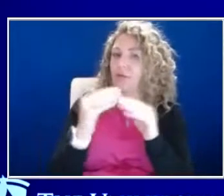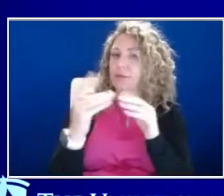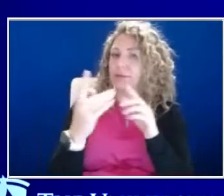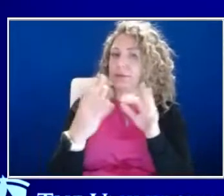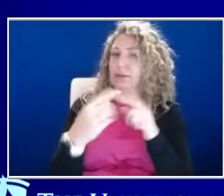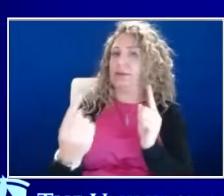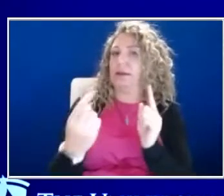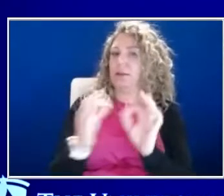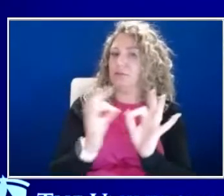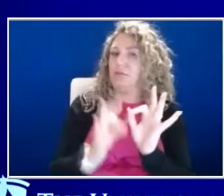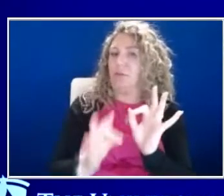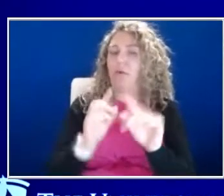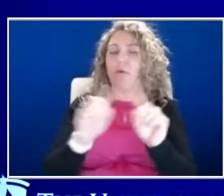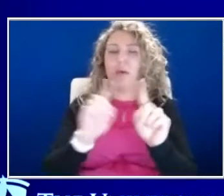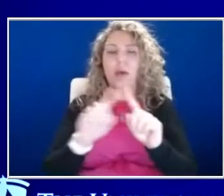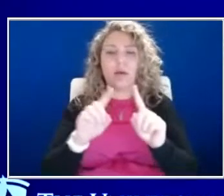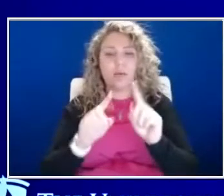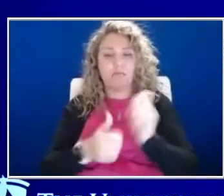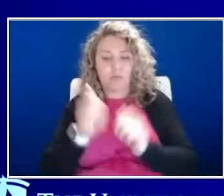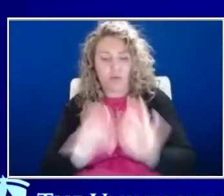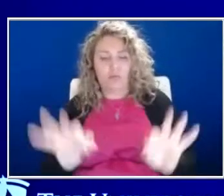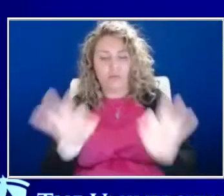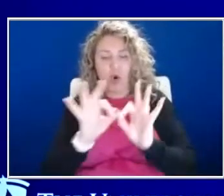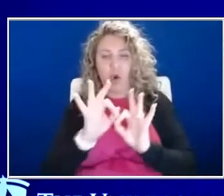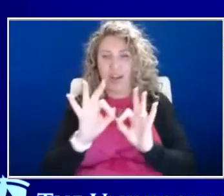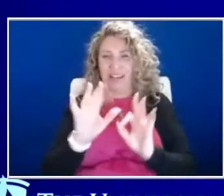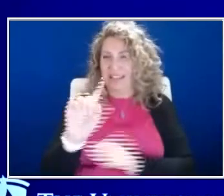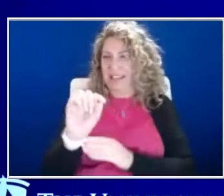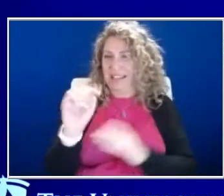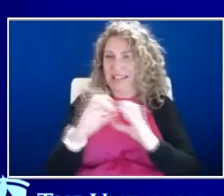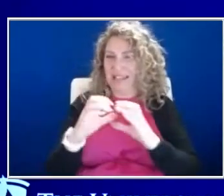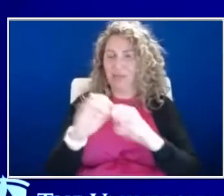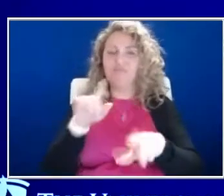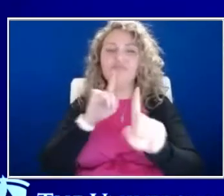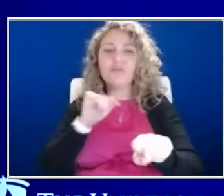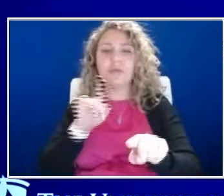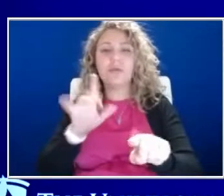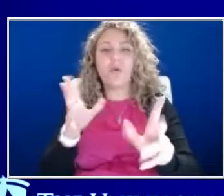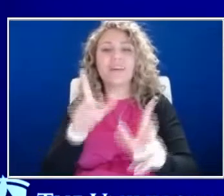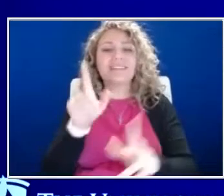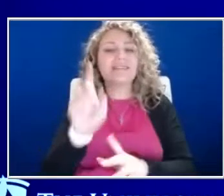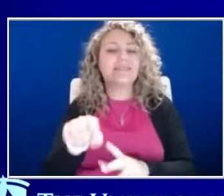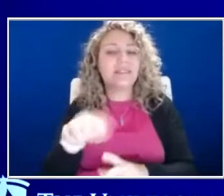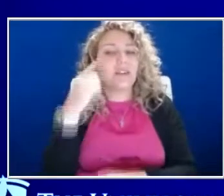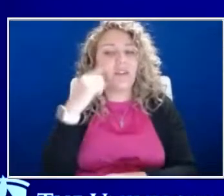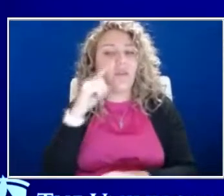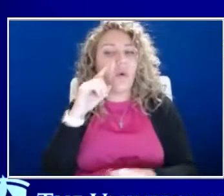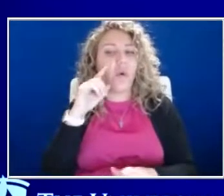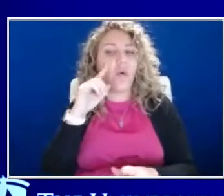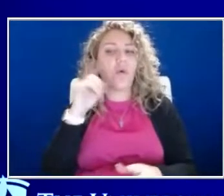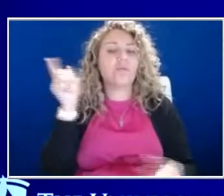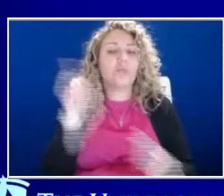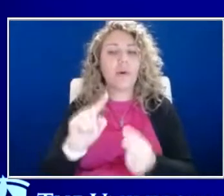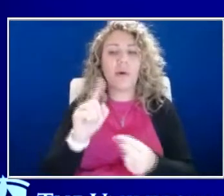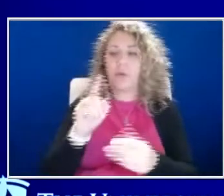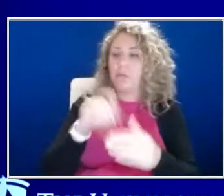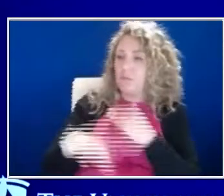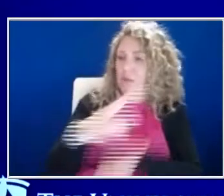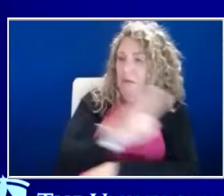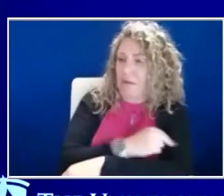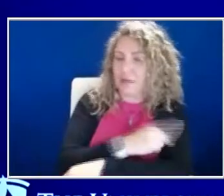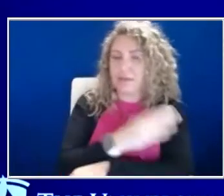importantly, you have those T cell responses, and those are really what are needed to help reduce your risk of hospitalization and severe